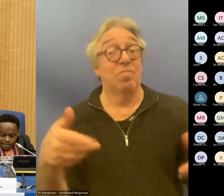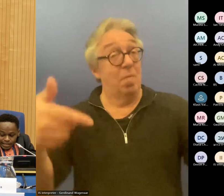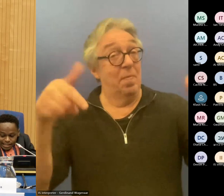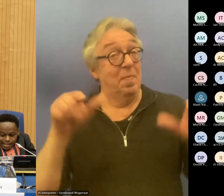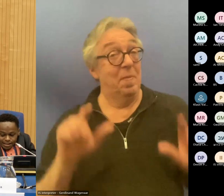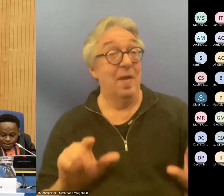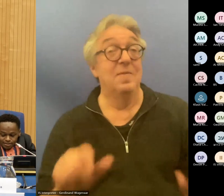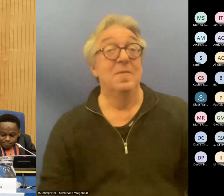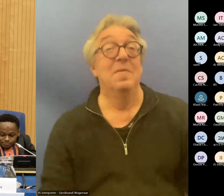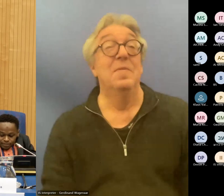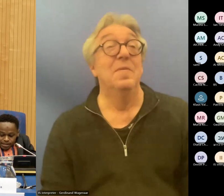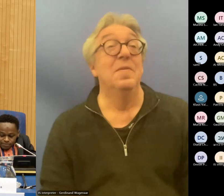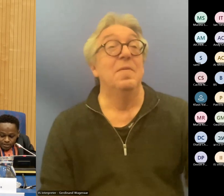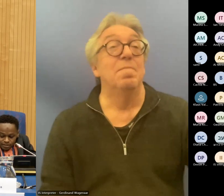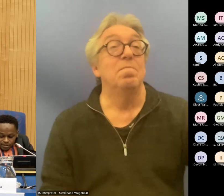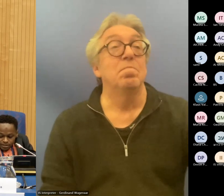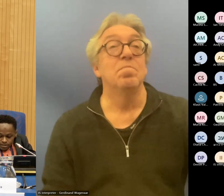Kwai.